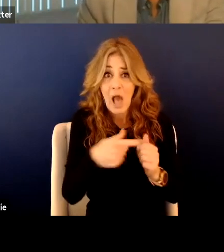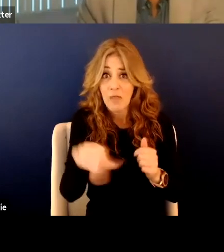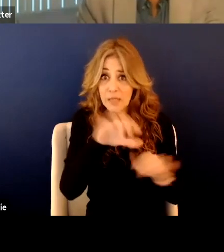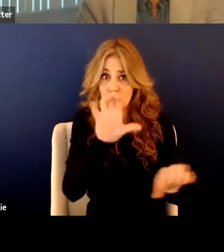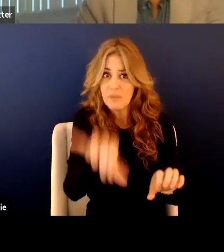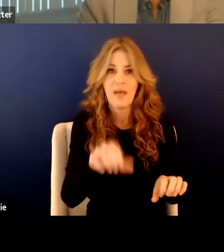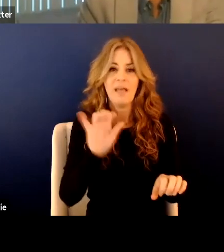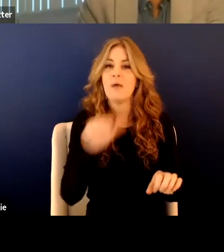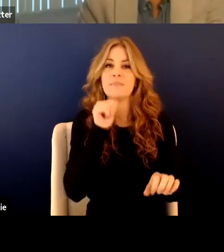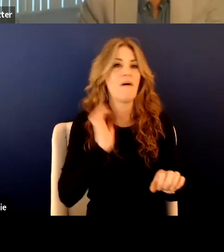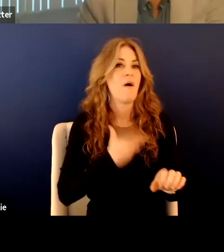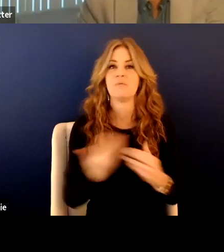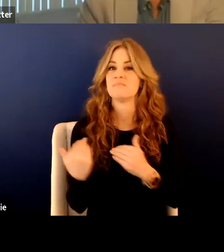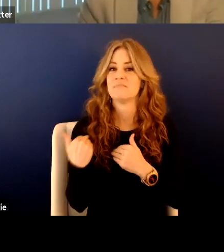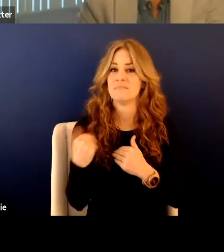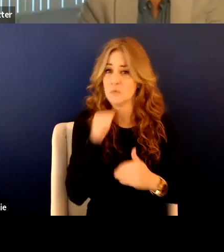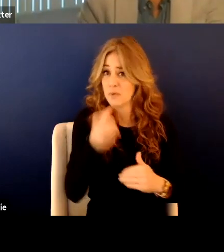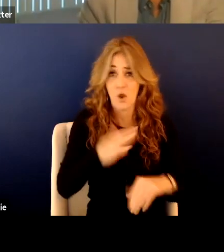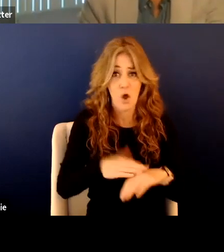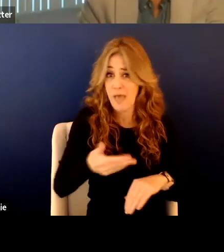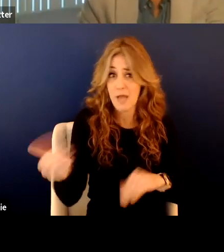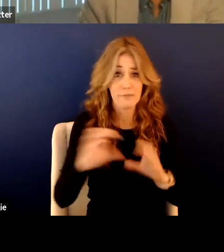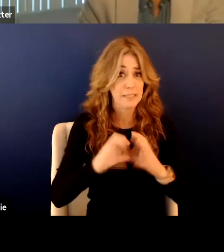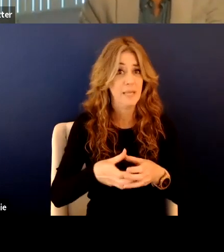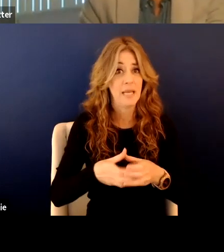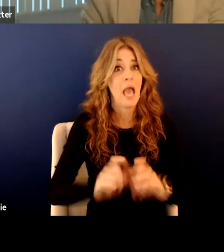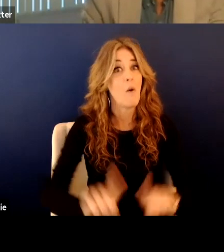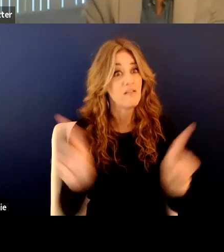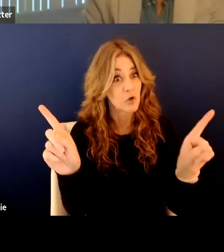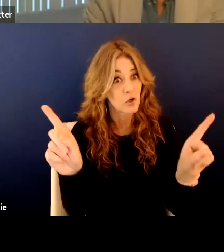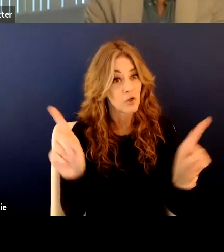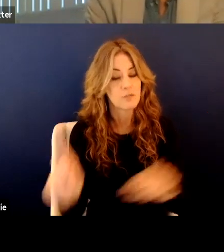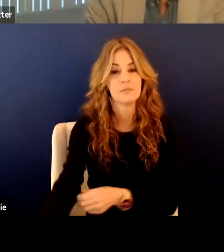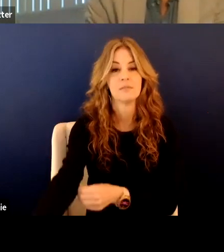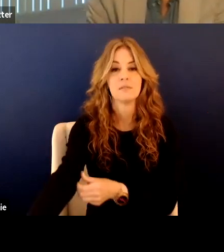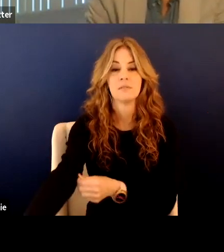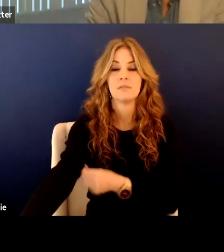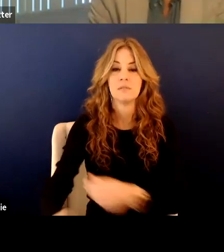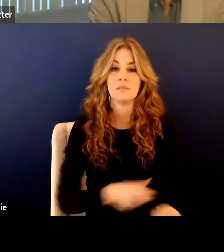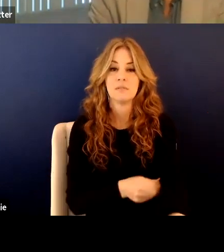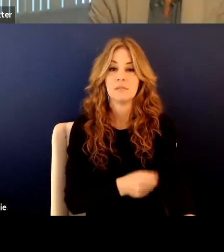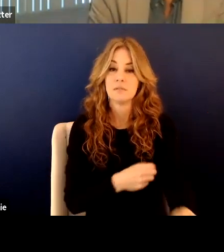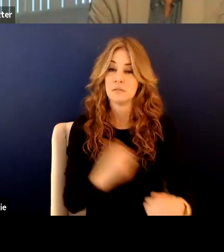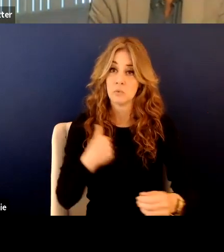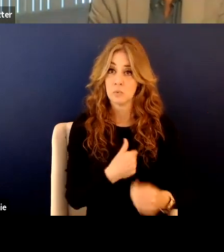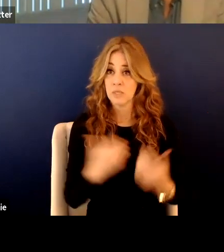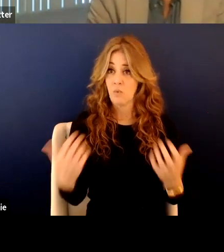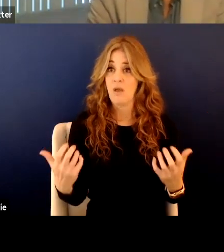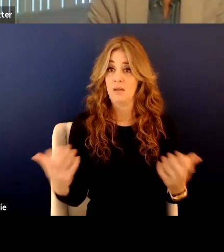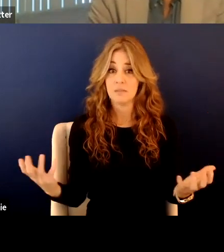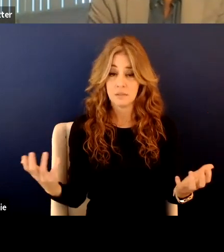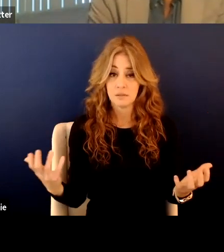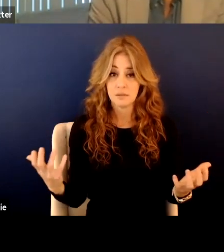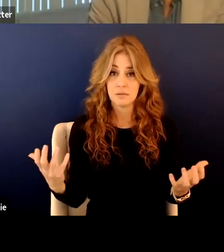was not our responsibility because we're not the hiring committee. However, we also wanted in our demands that we